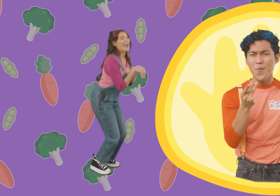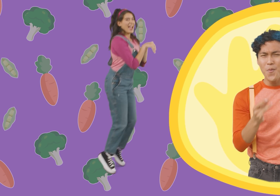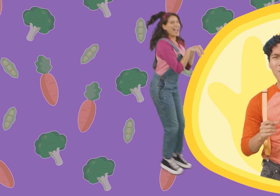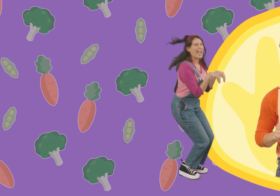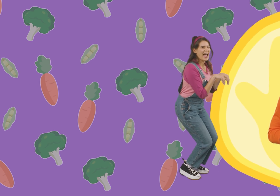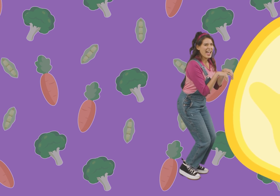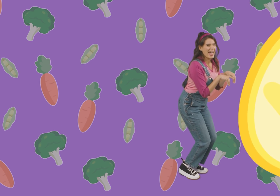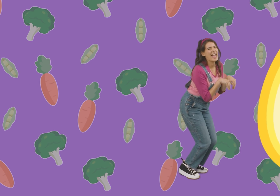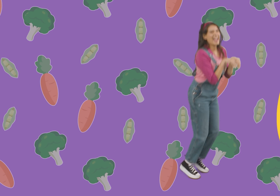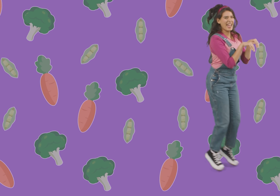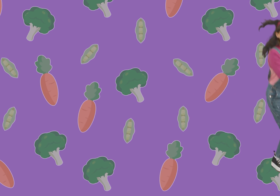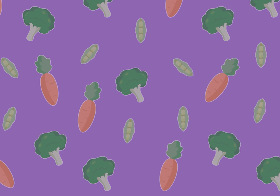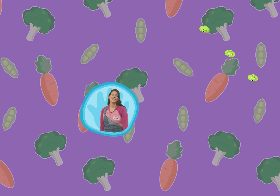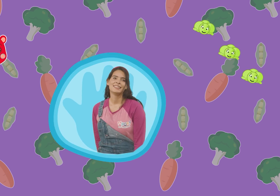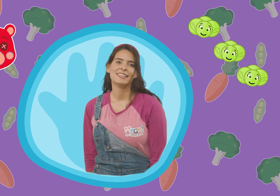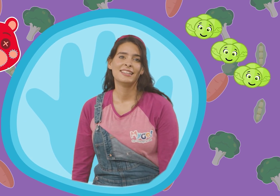ooh.